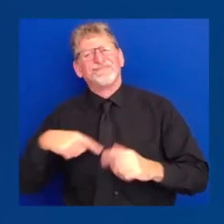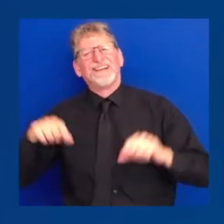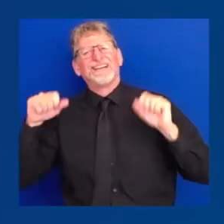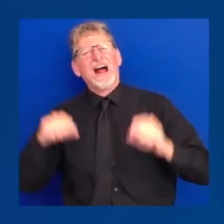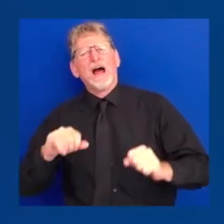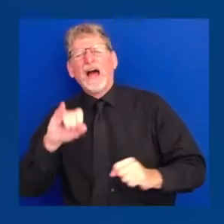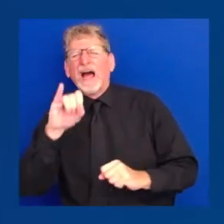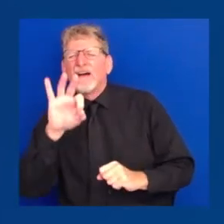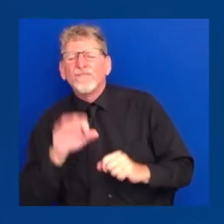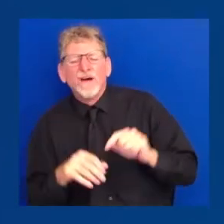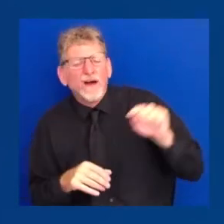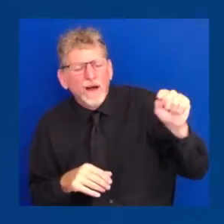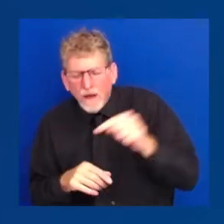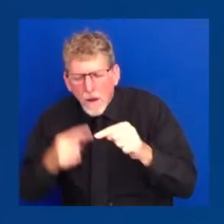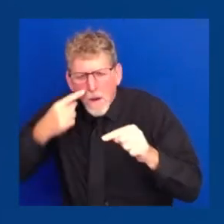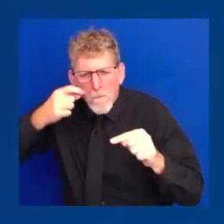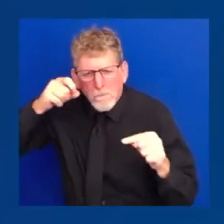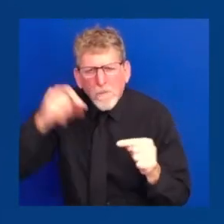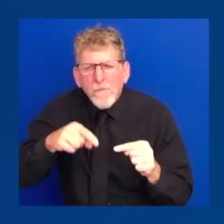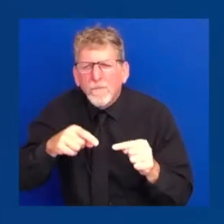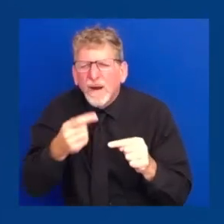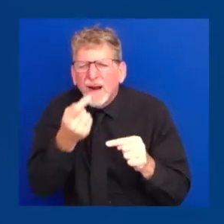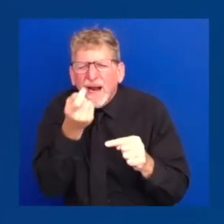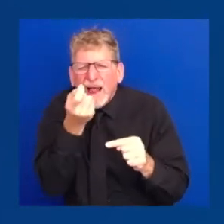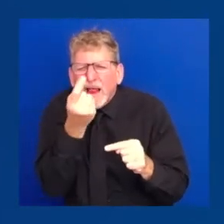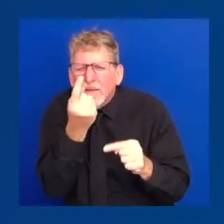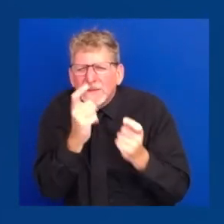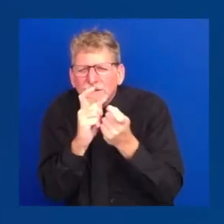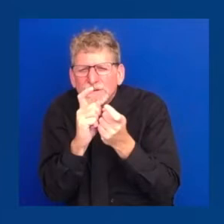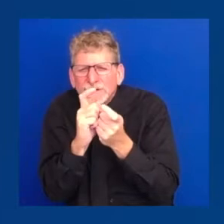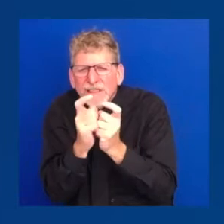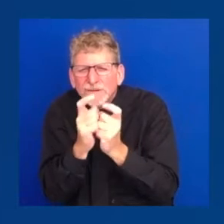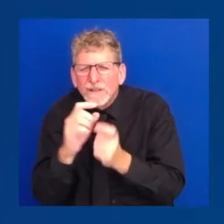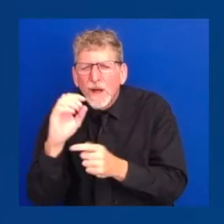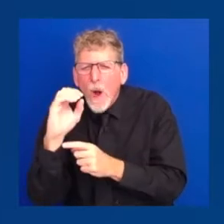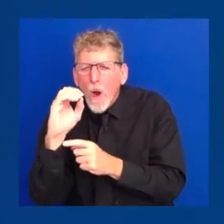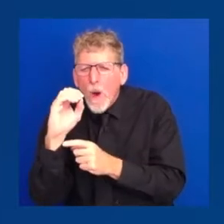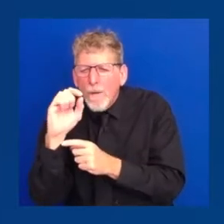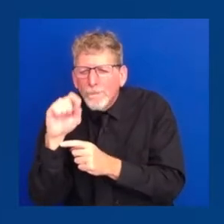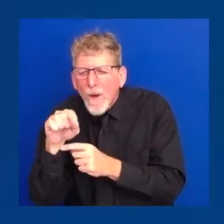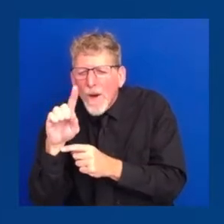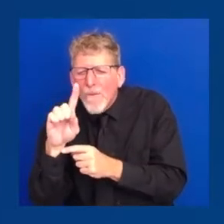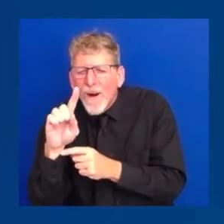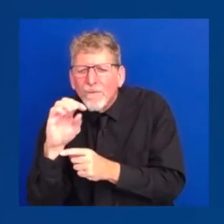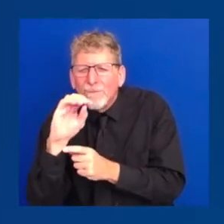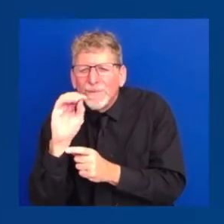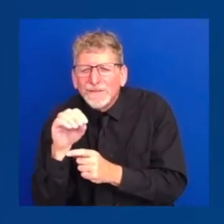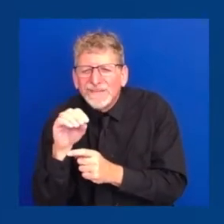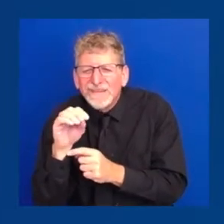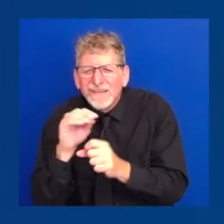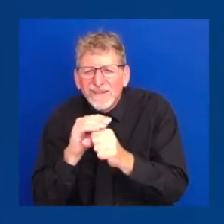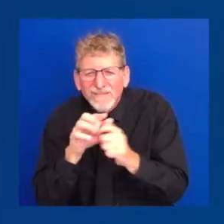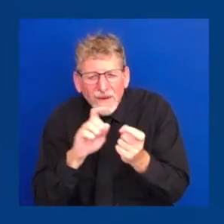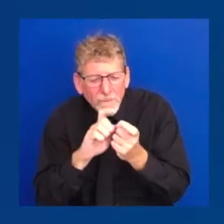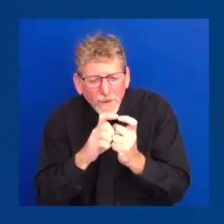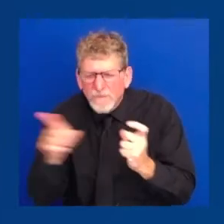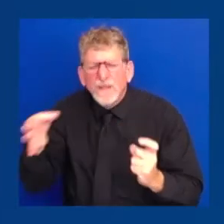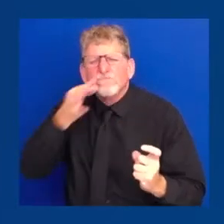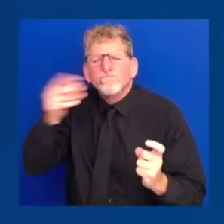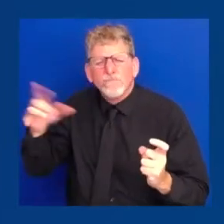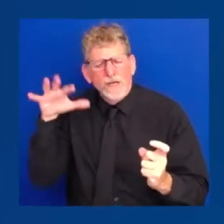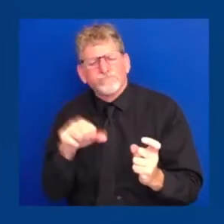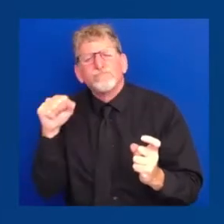that account for as little as 0.1% of all COVID-19 cases in the United States. Finally,